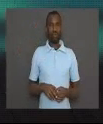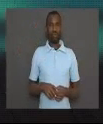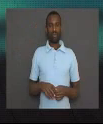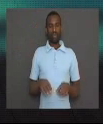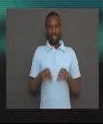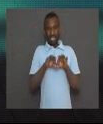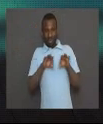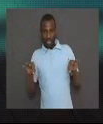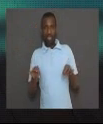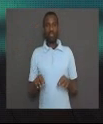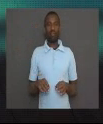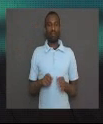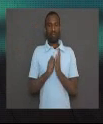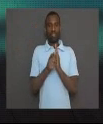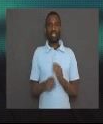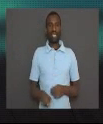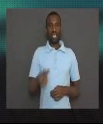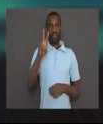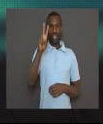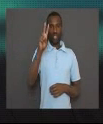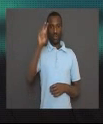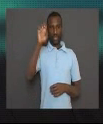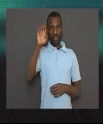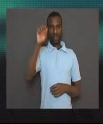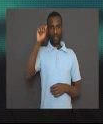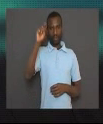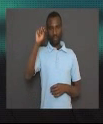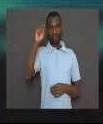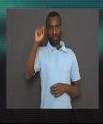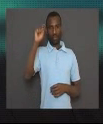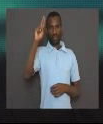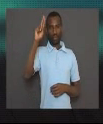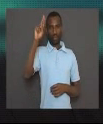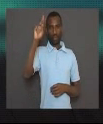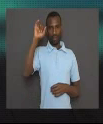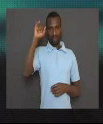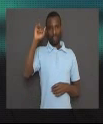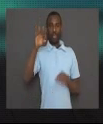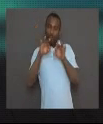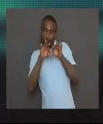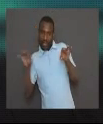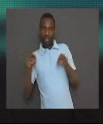a Venturi meter. A